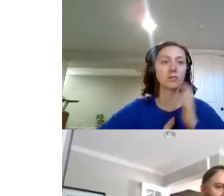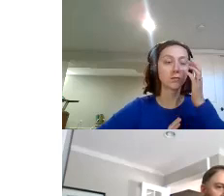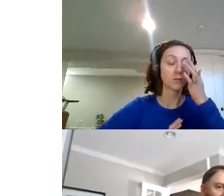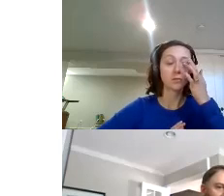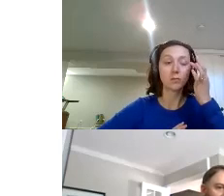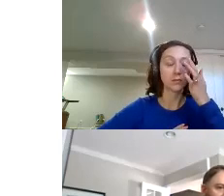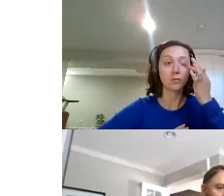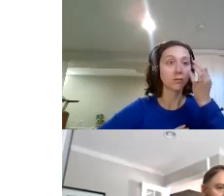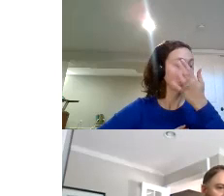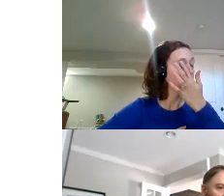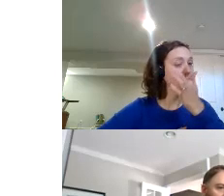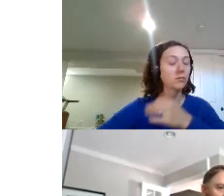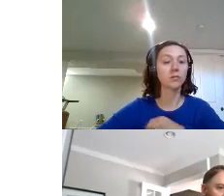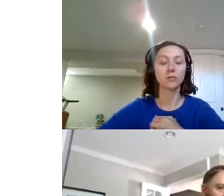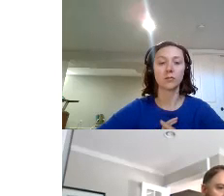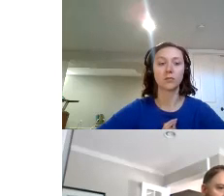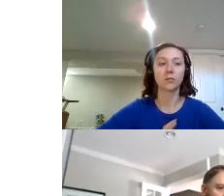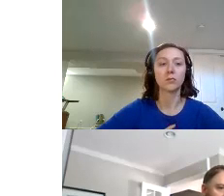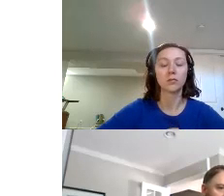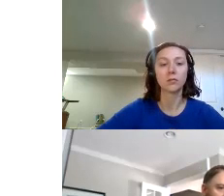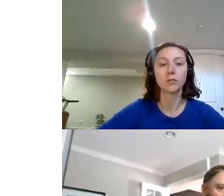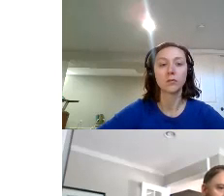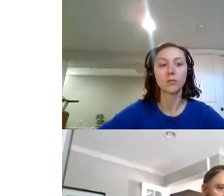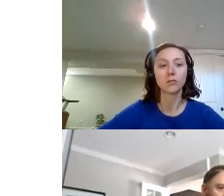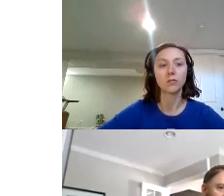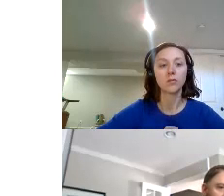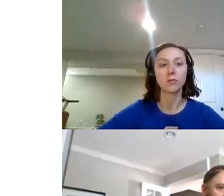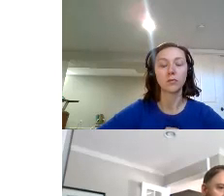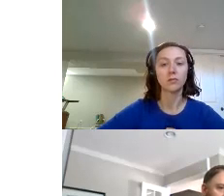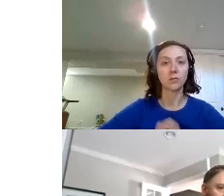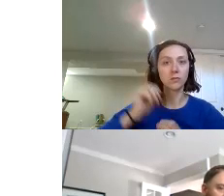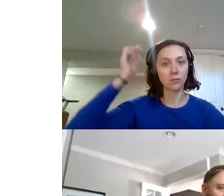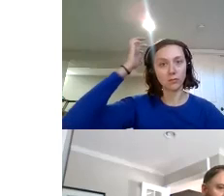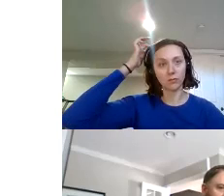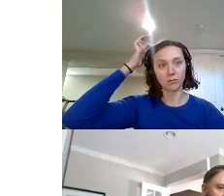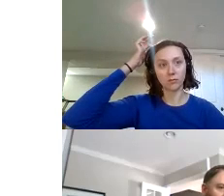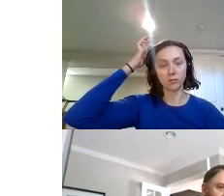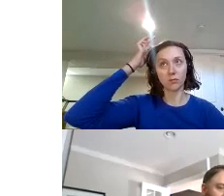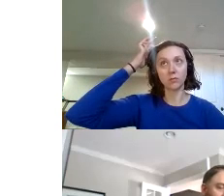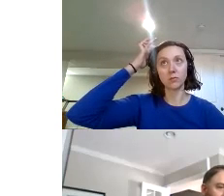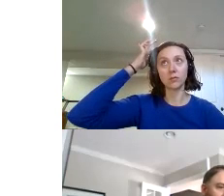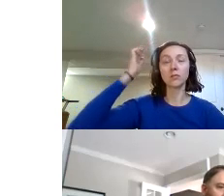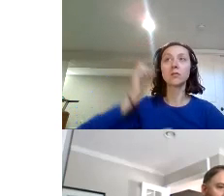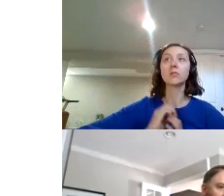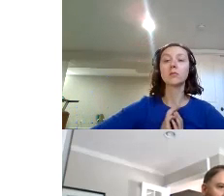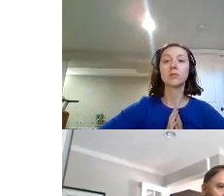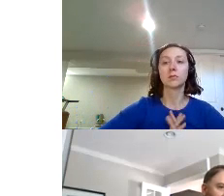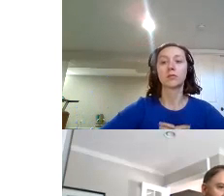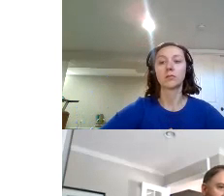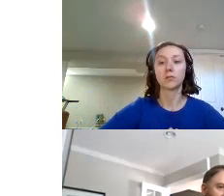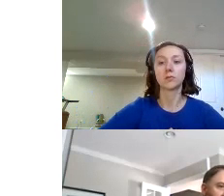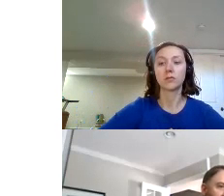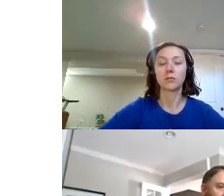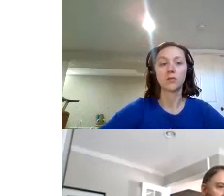in Colorado, we use a geographic grouping called the Health Statistics Region, which I'll show you in a minute when we demo the dashboard, which